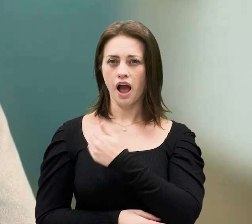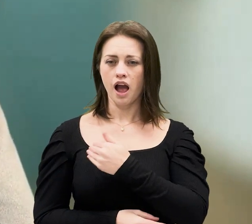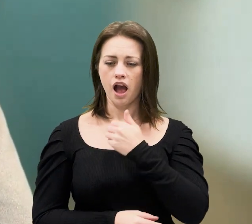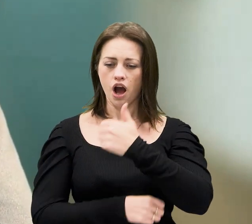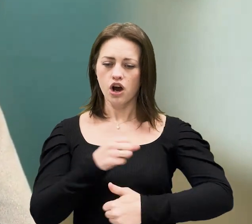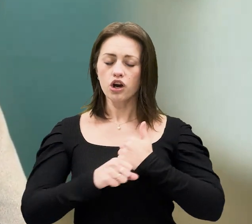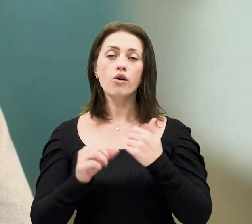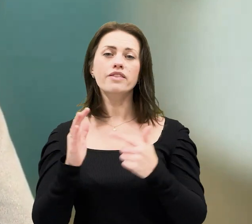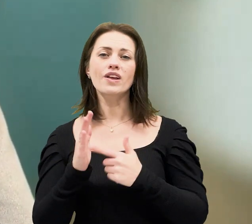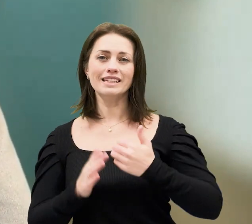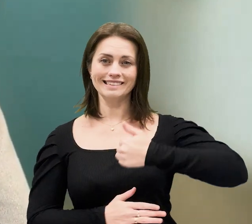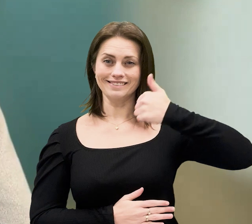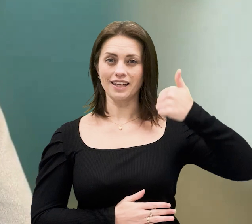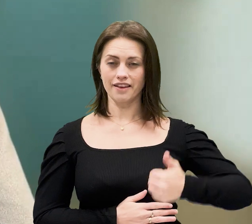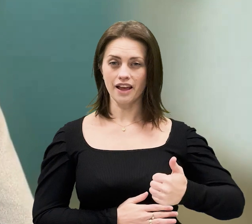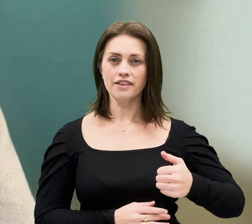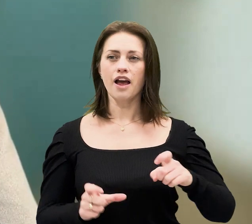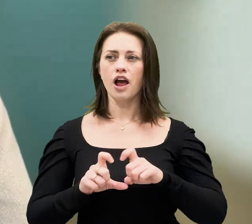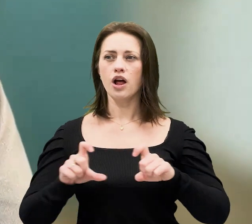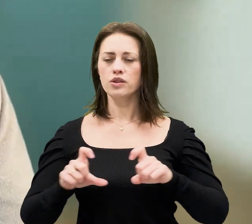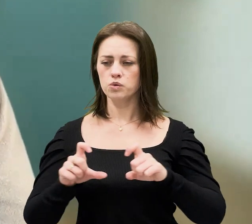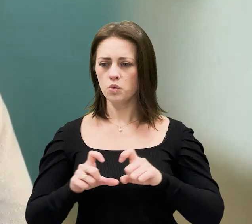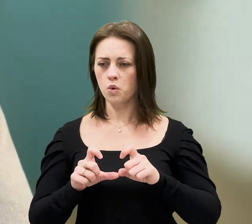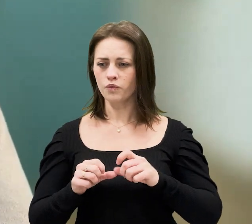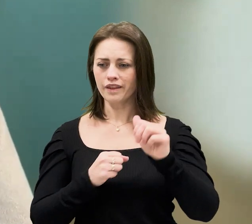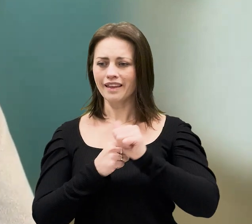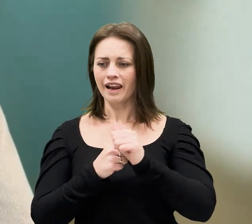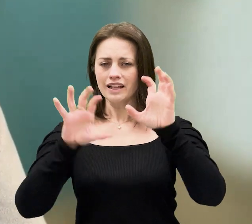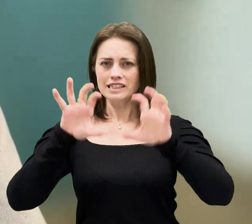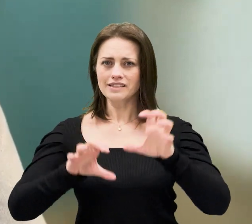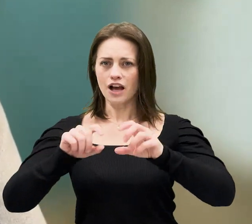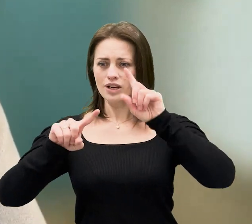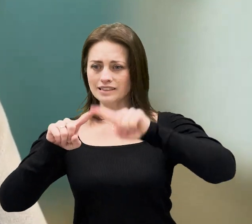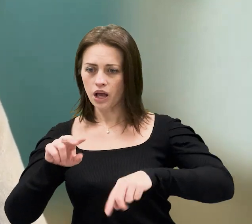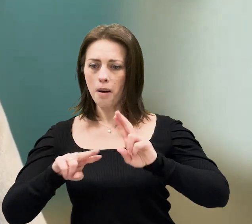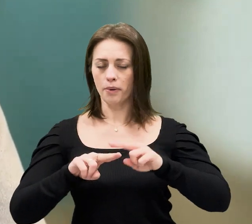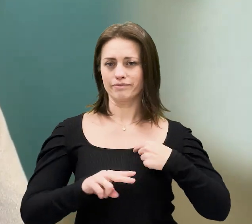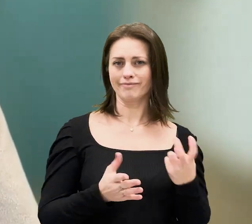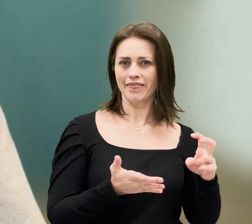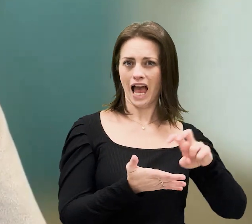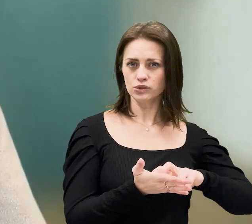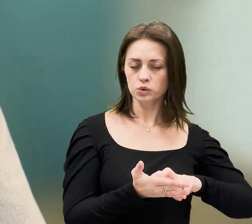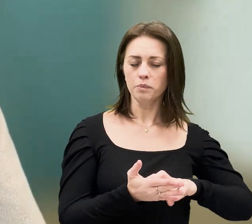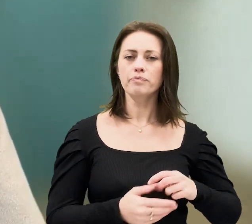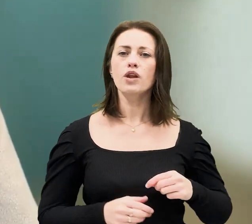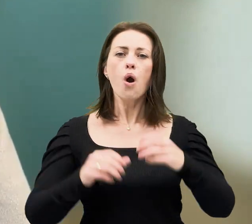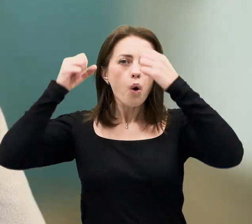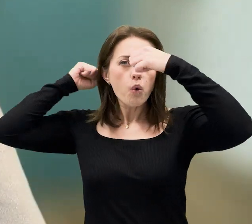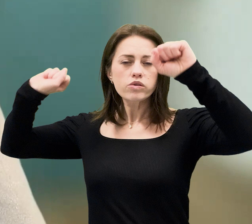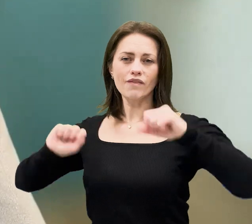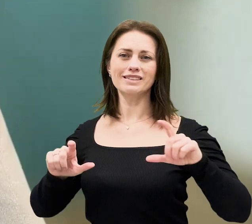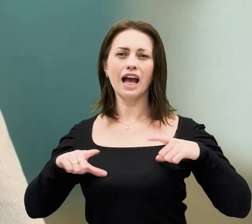2001, and right after 9/11. And then I experienced in our university